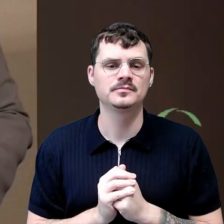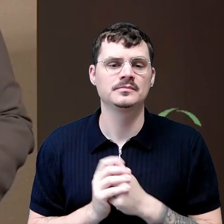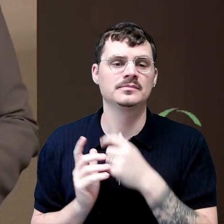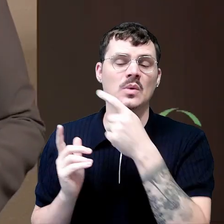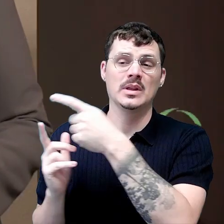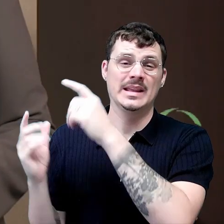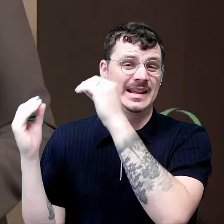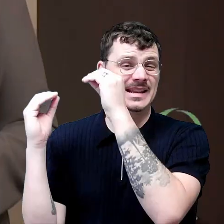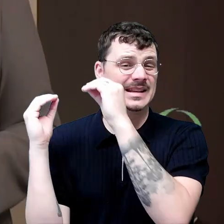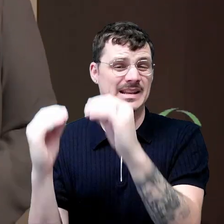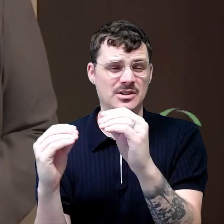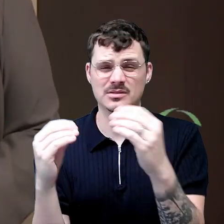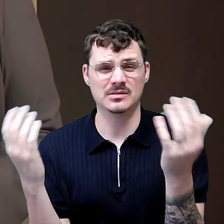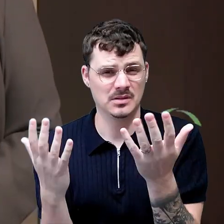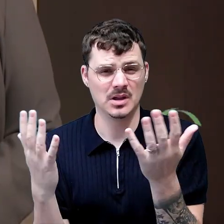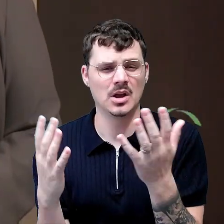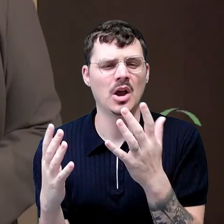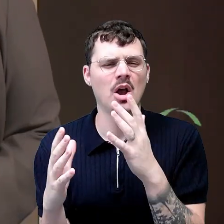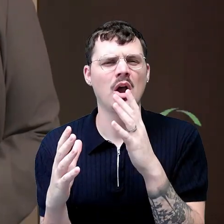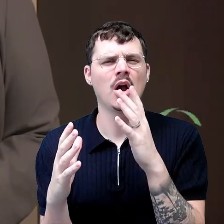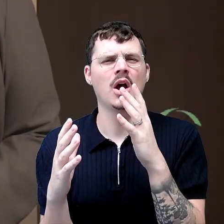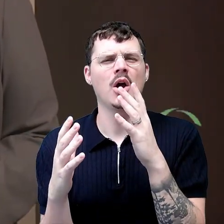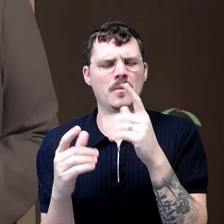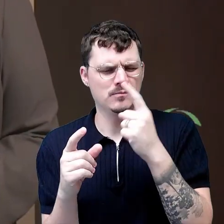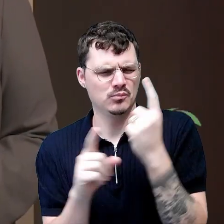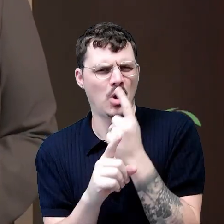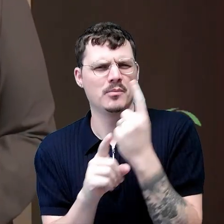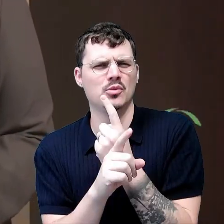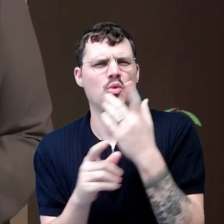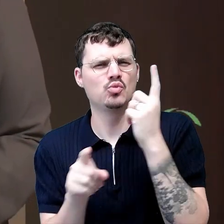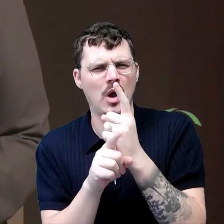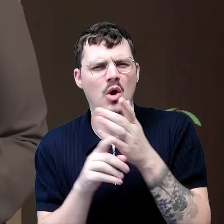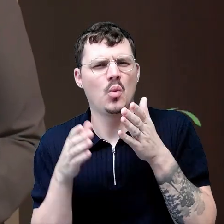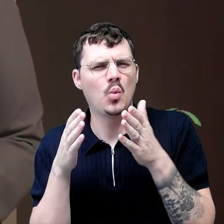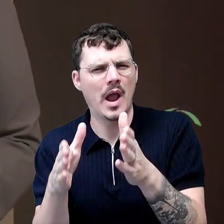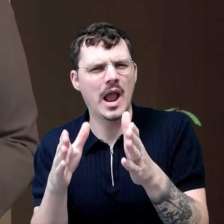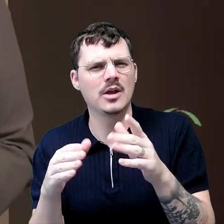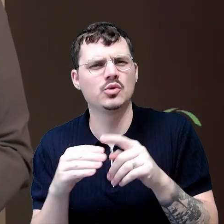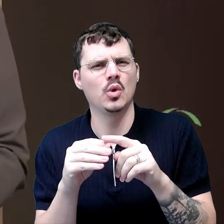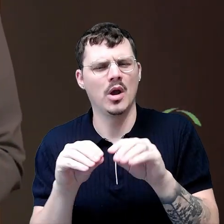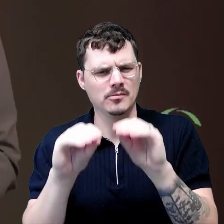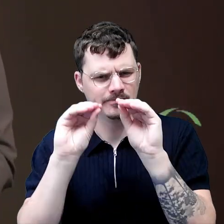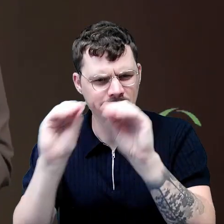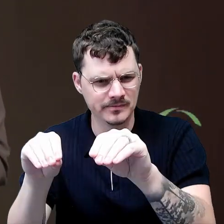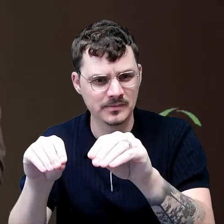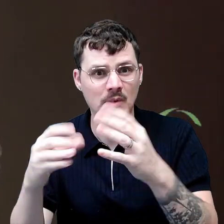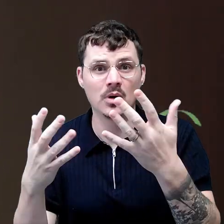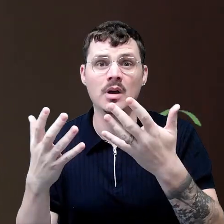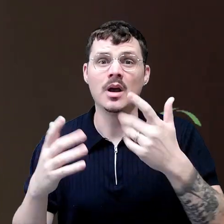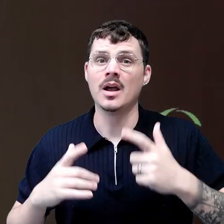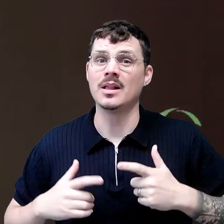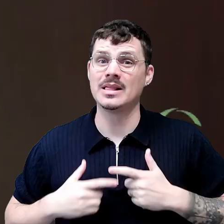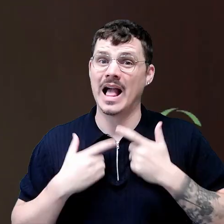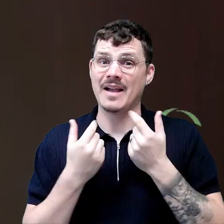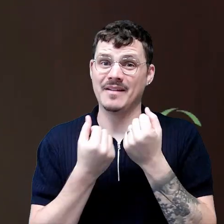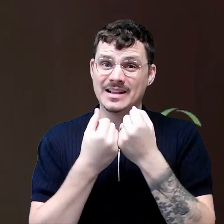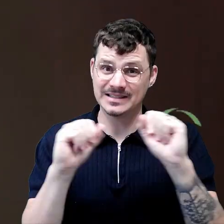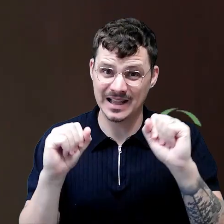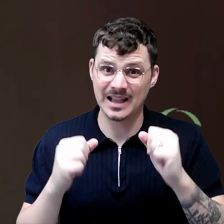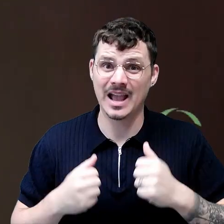he teaches about the proper implementation, the potentially life-saving,